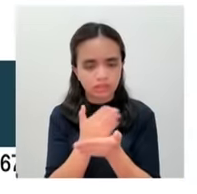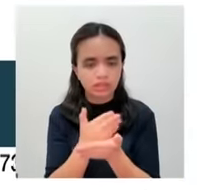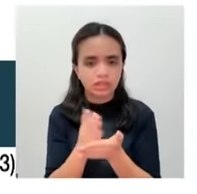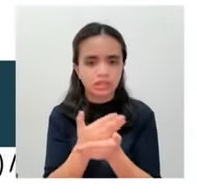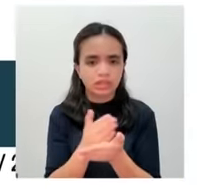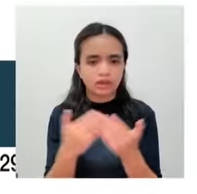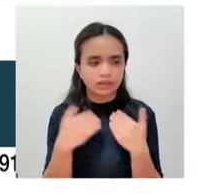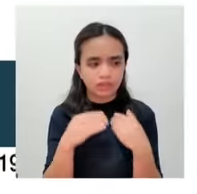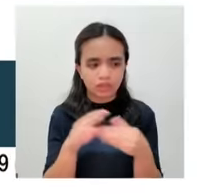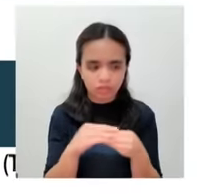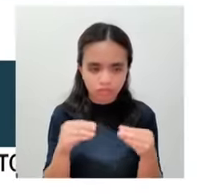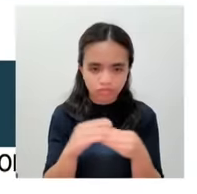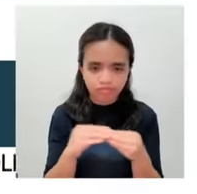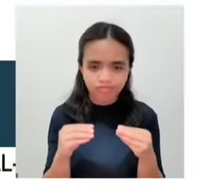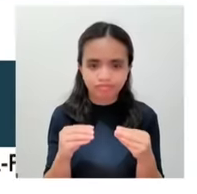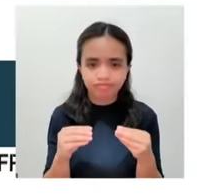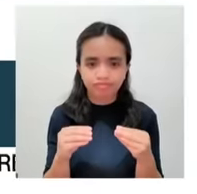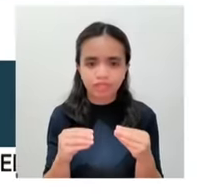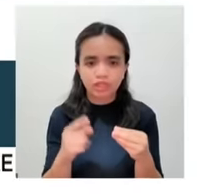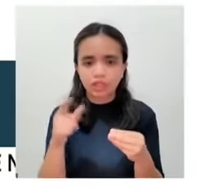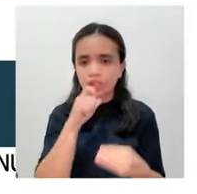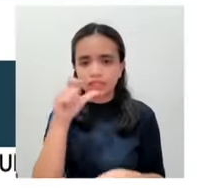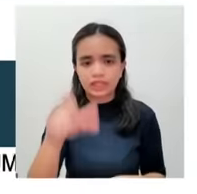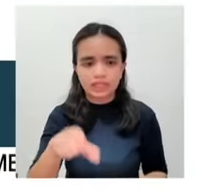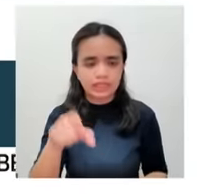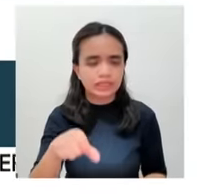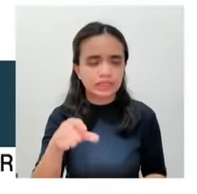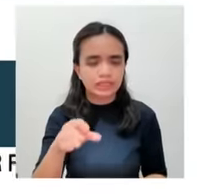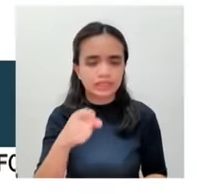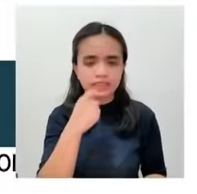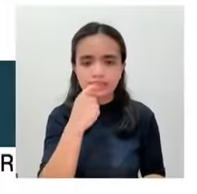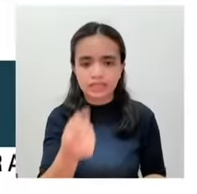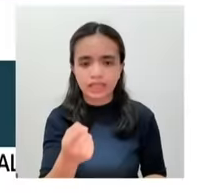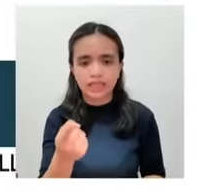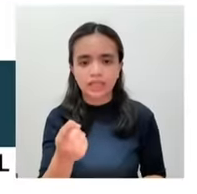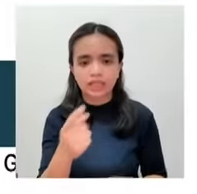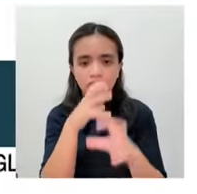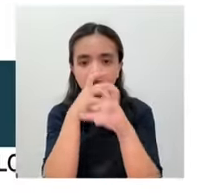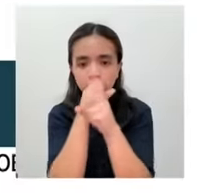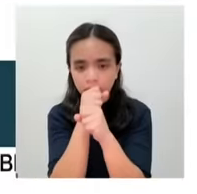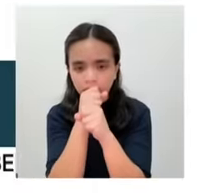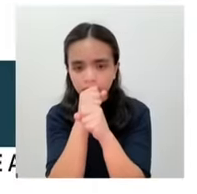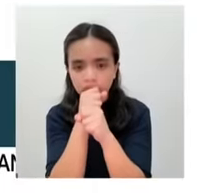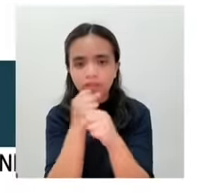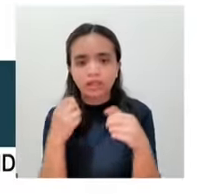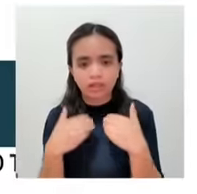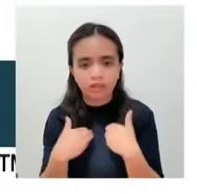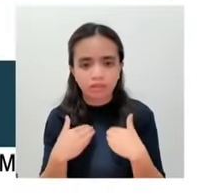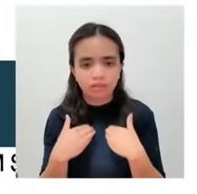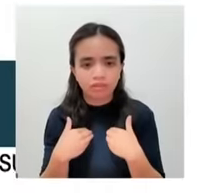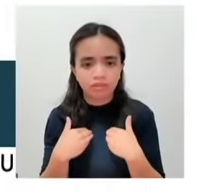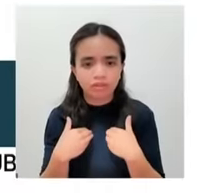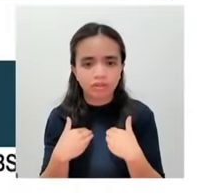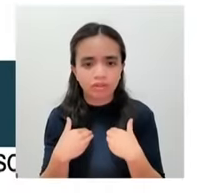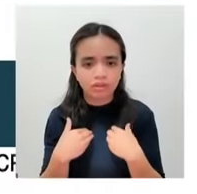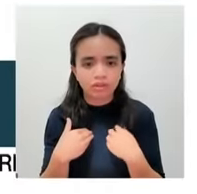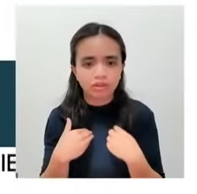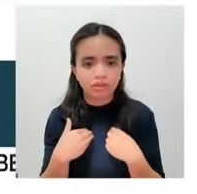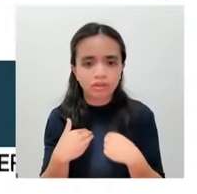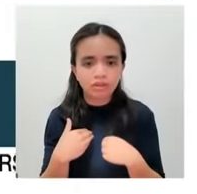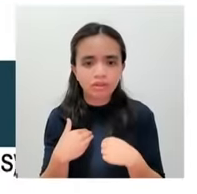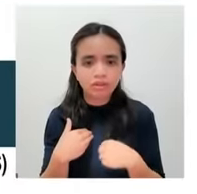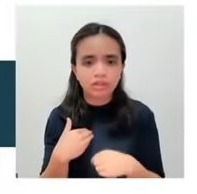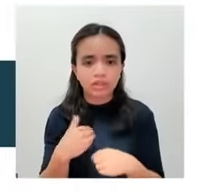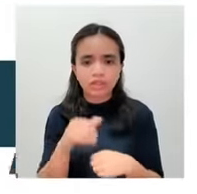ka, hindi mo na kailangan sabihin sa kanyang confidential ito. Meron ka na kagad assurance na hindi niya isasat-sat sa